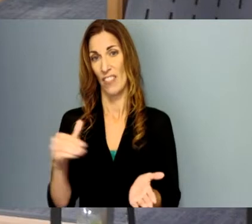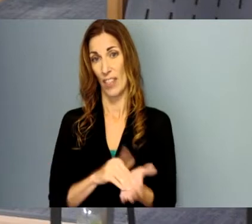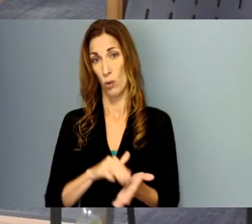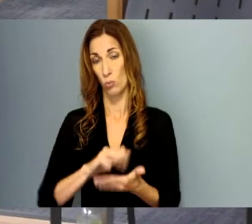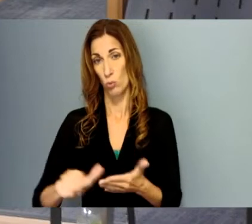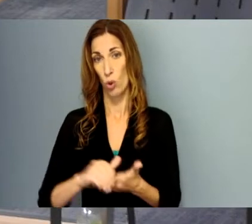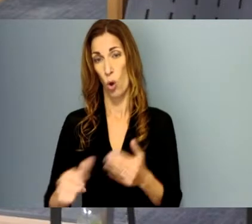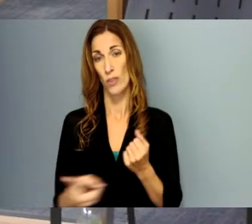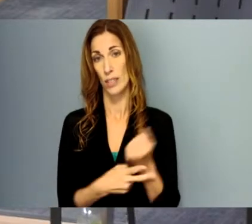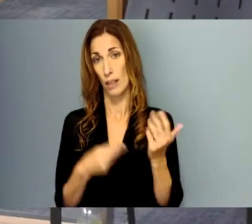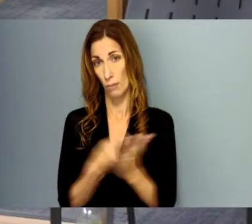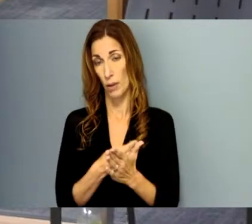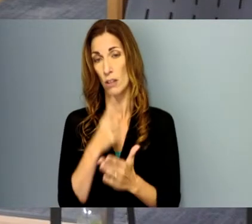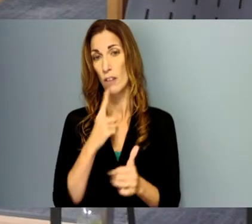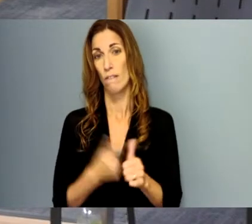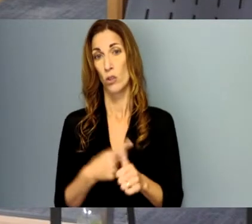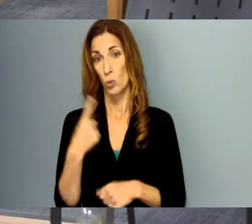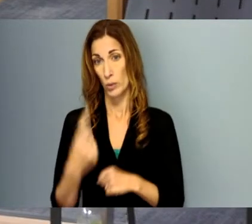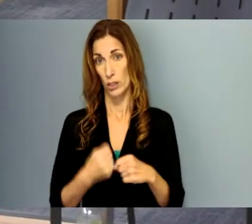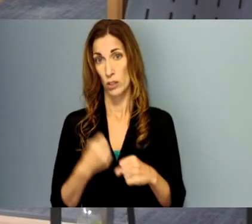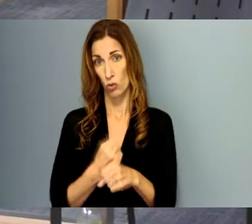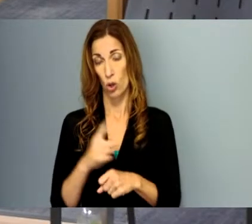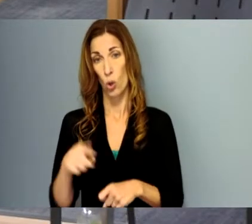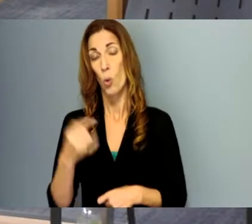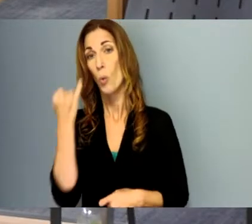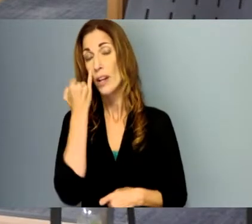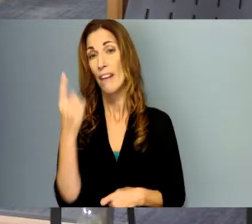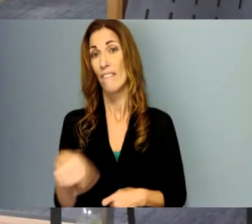year alone. If they are an example,